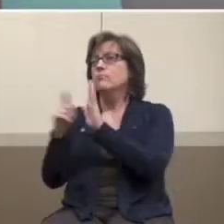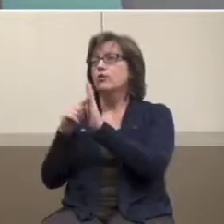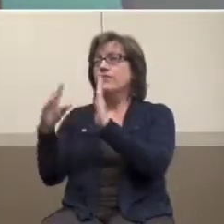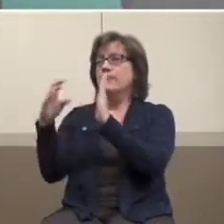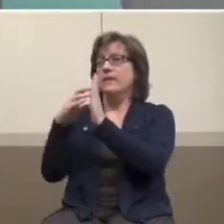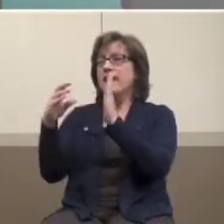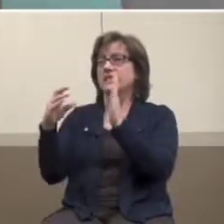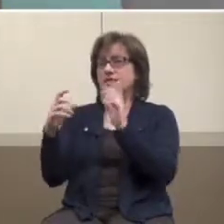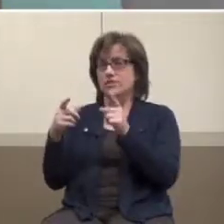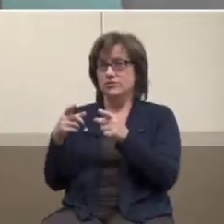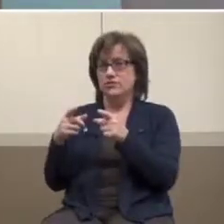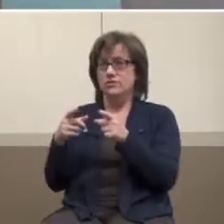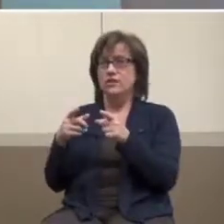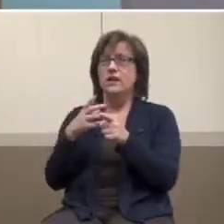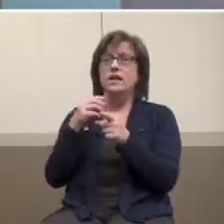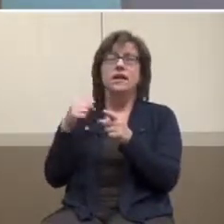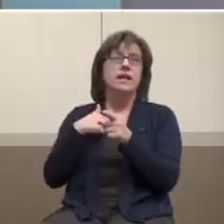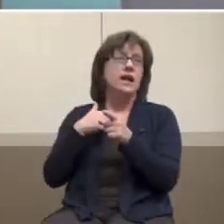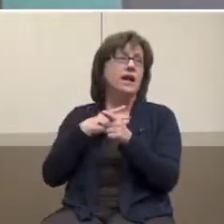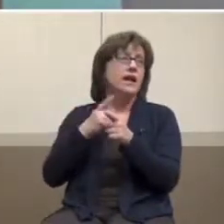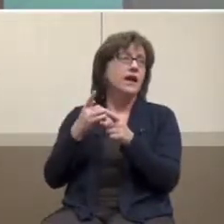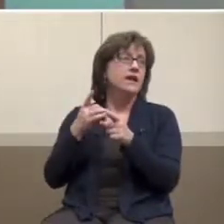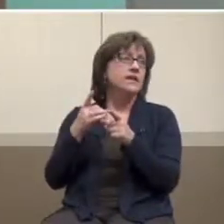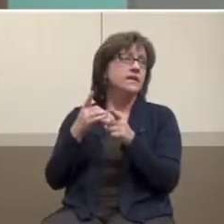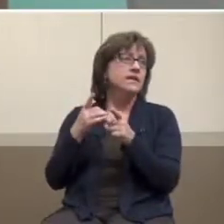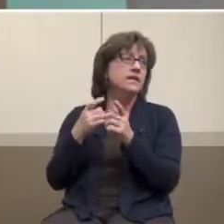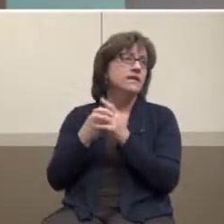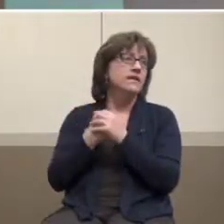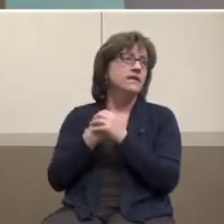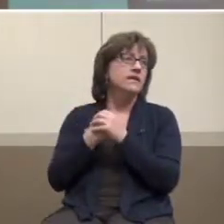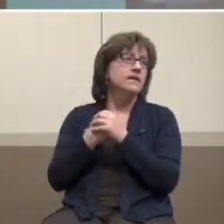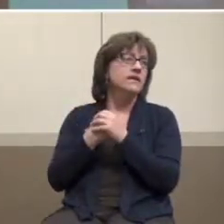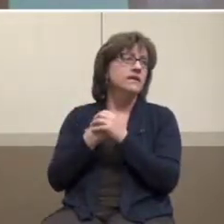like is that, oh, let me sign in, is that